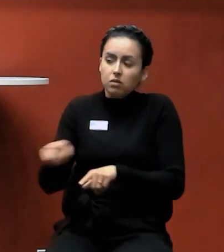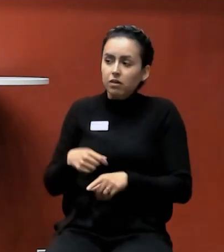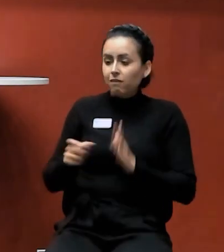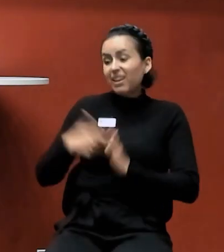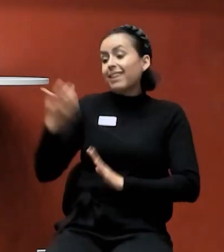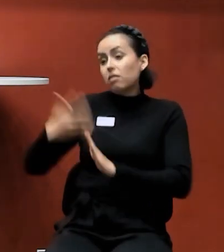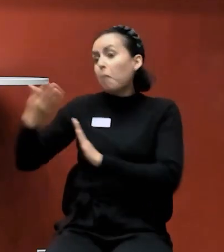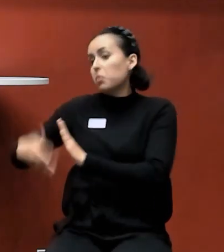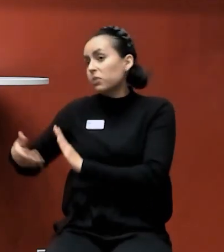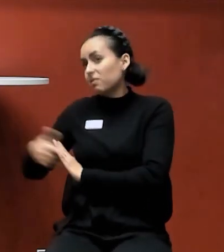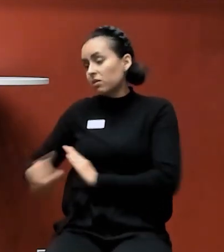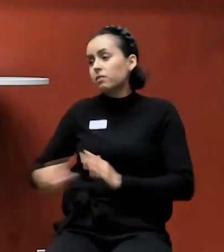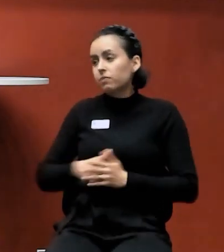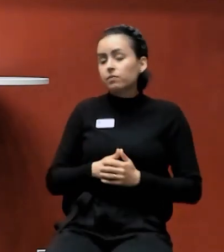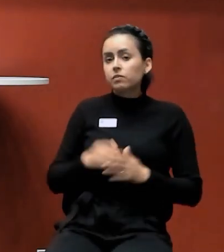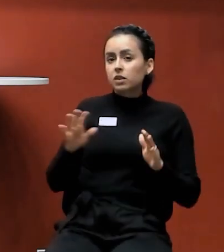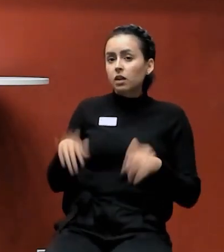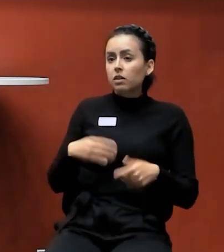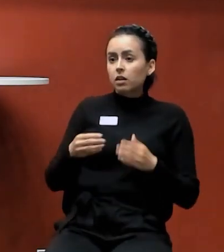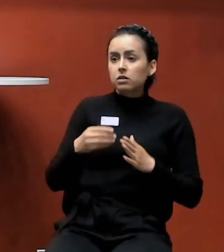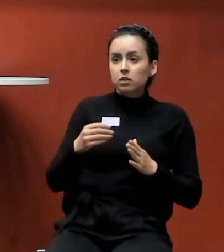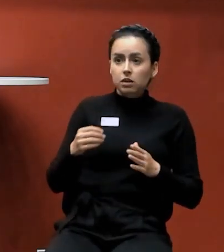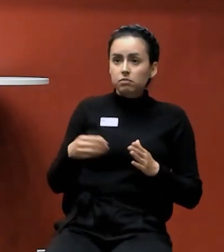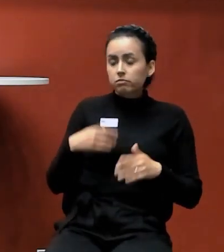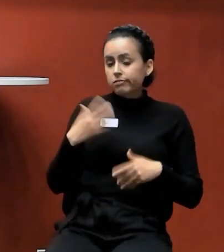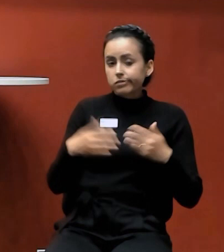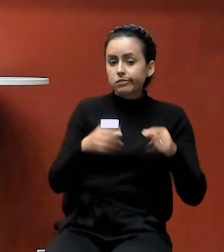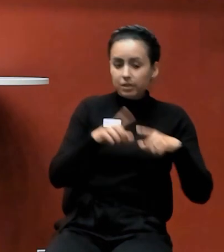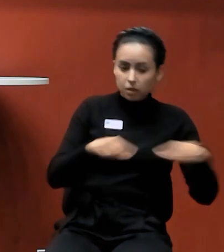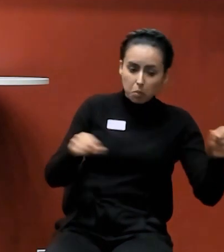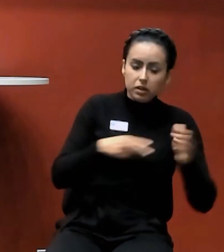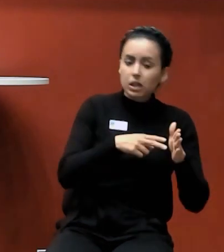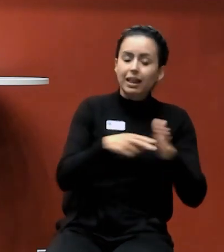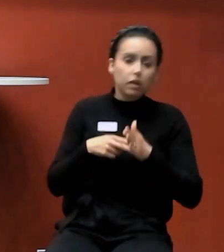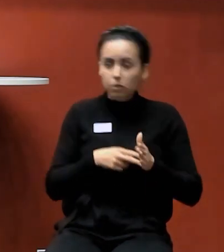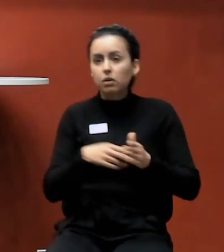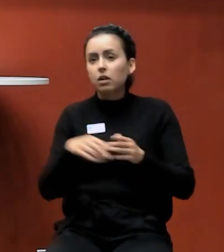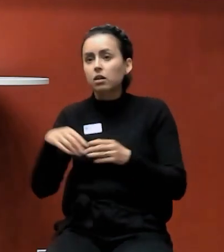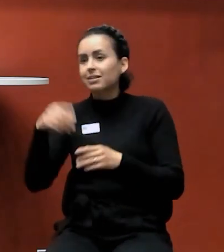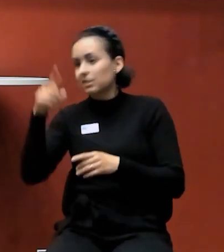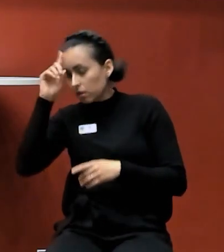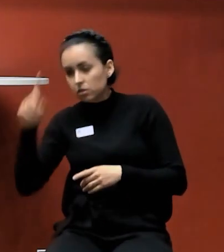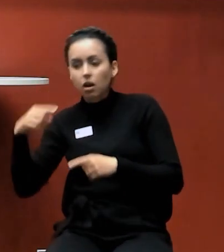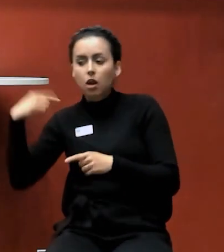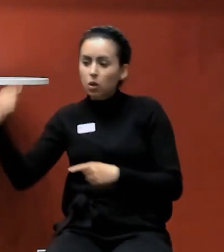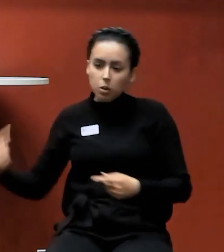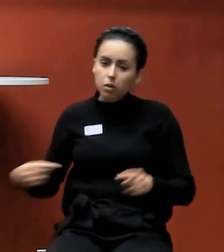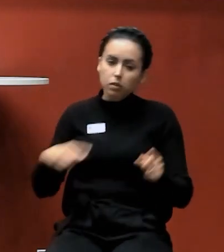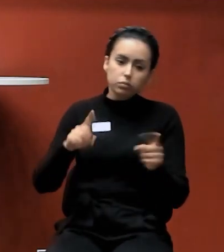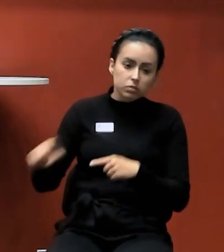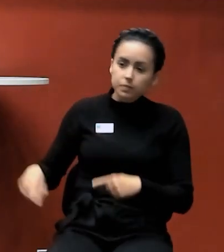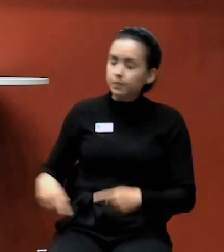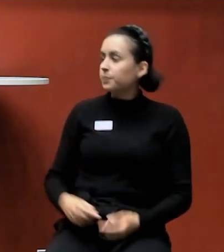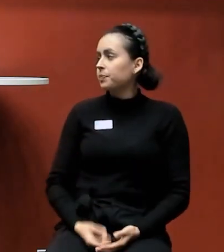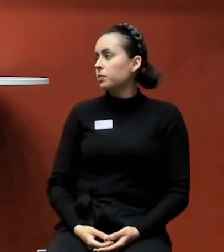You know? And that led to a Japan tour, to Germany, to, you know, peace happened. Some week, London. And I do agree